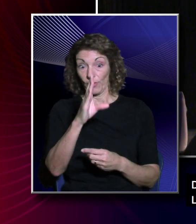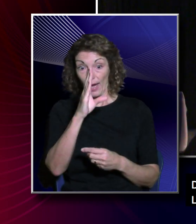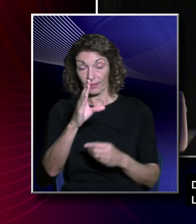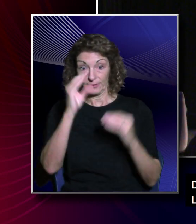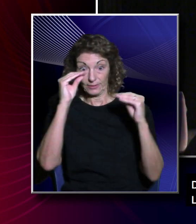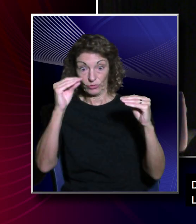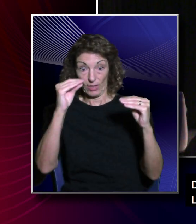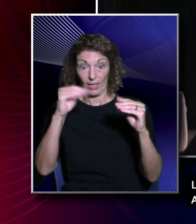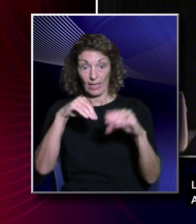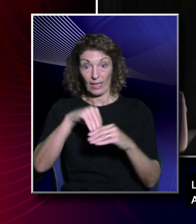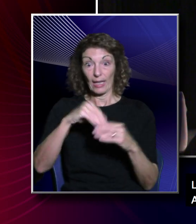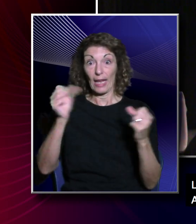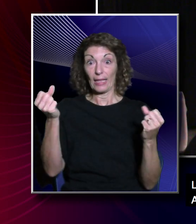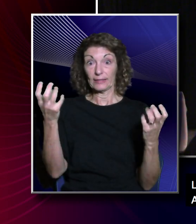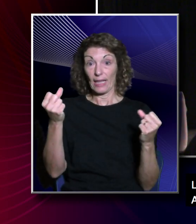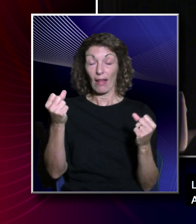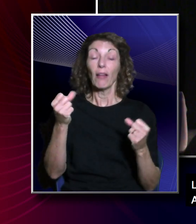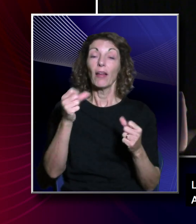equity.